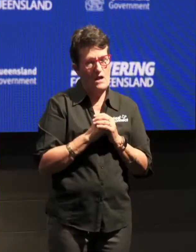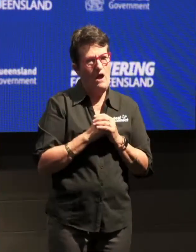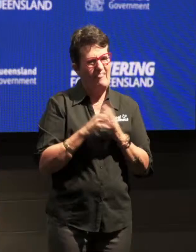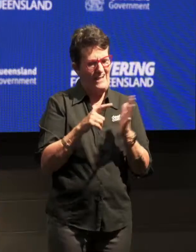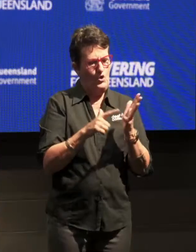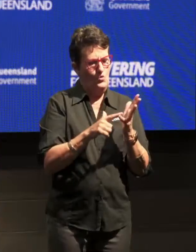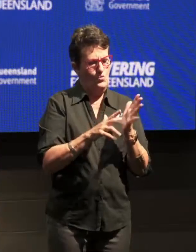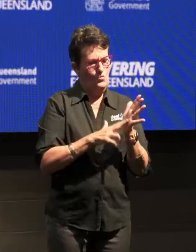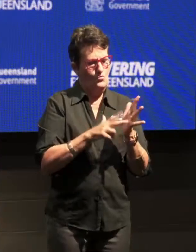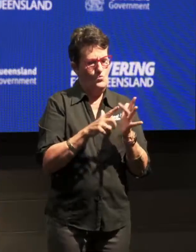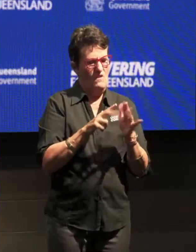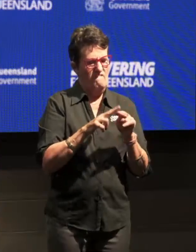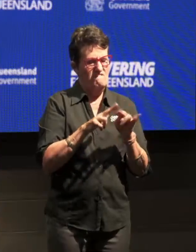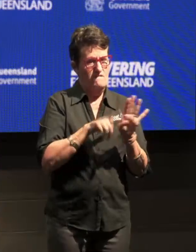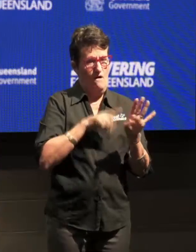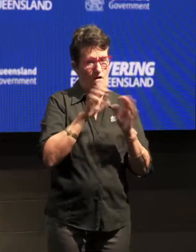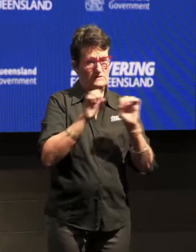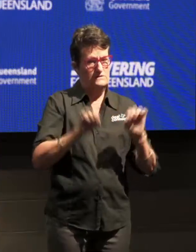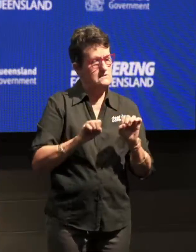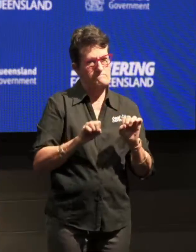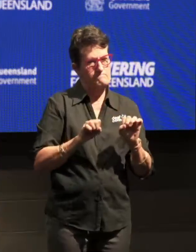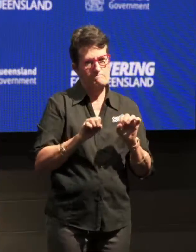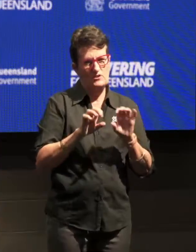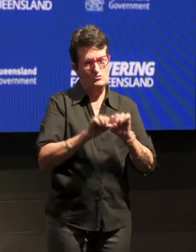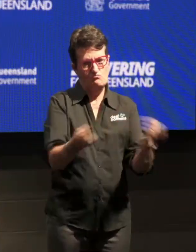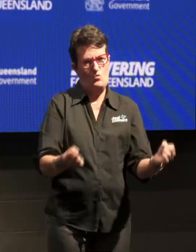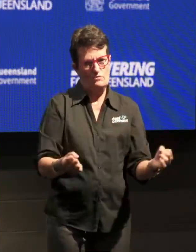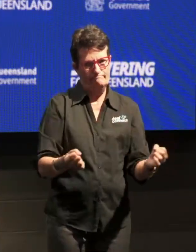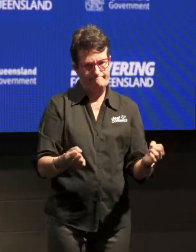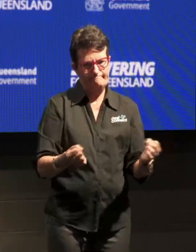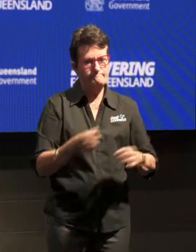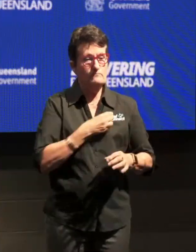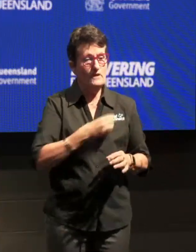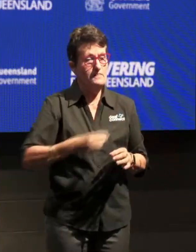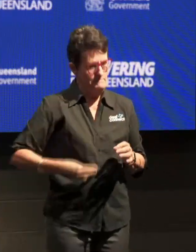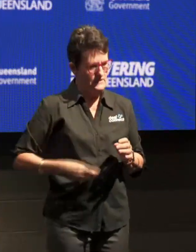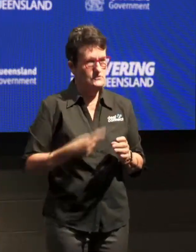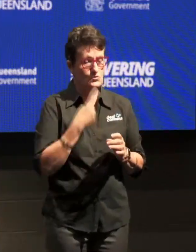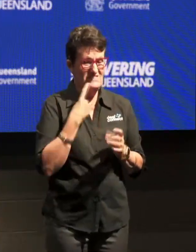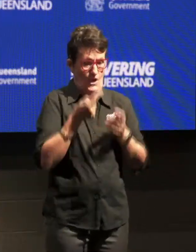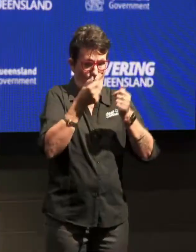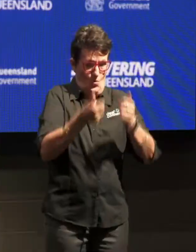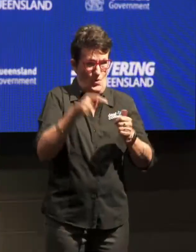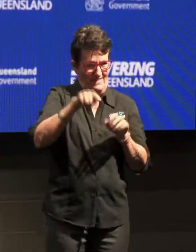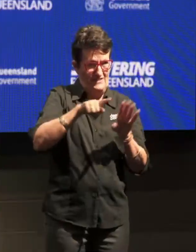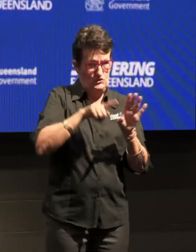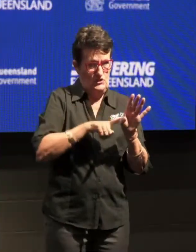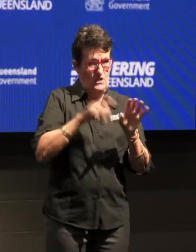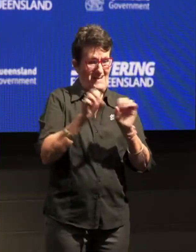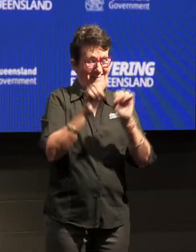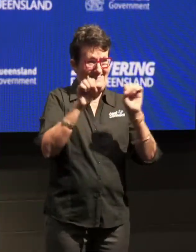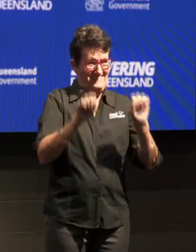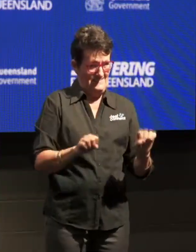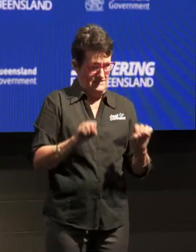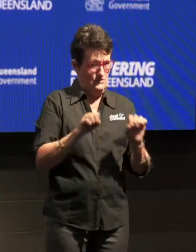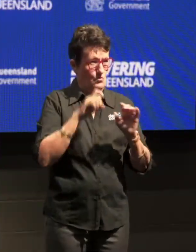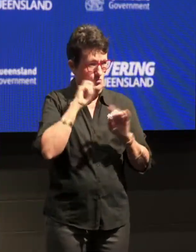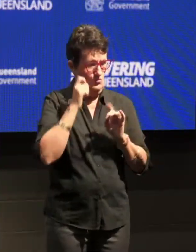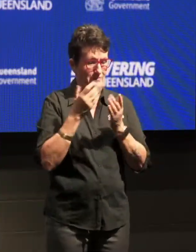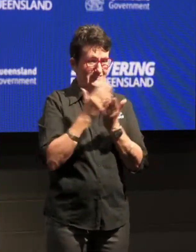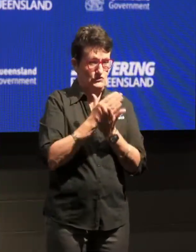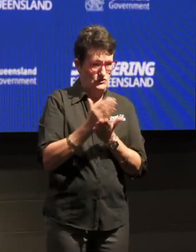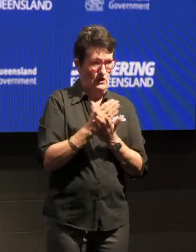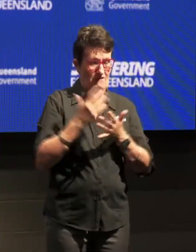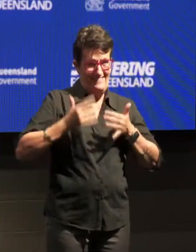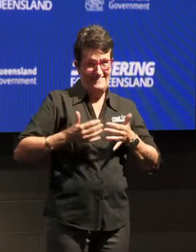is. And the Minister is working overtime to fix it. She's assured me that early this year that system will be in a position to be able to share